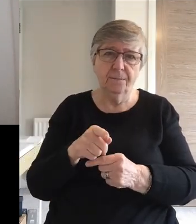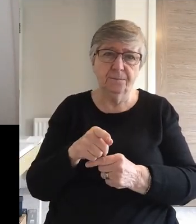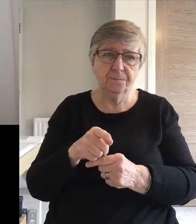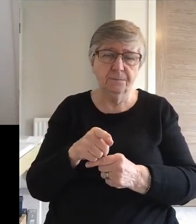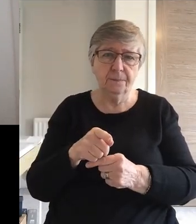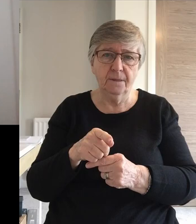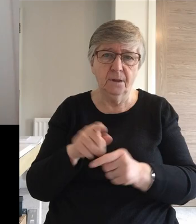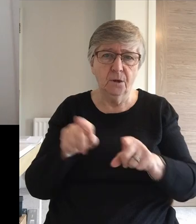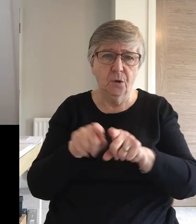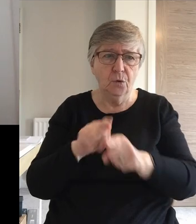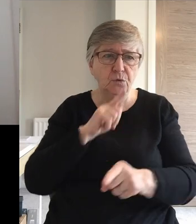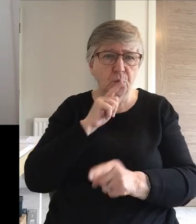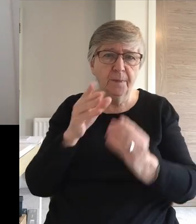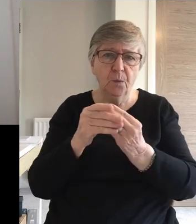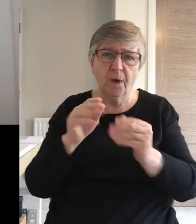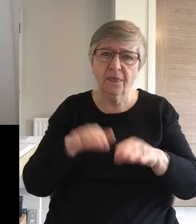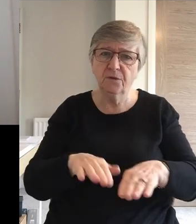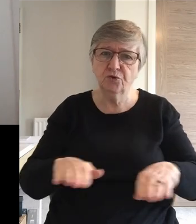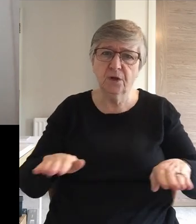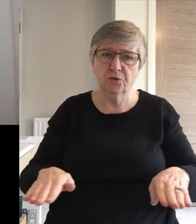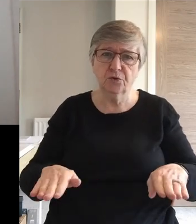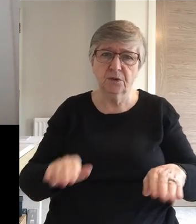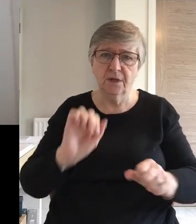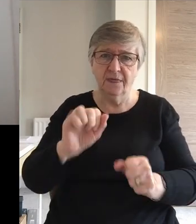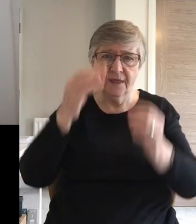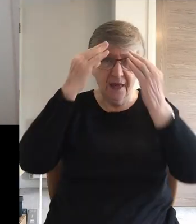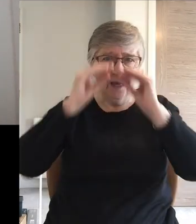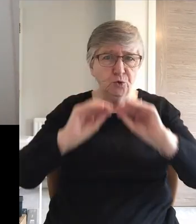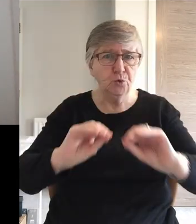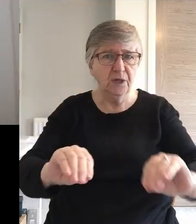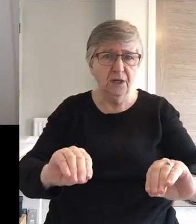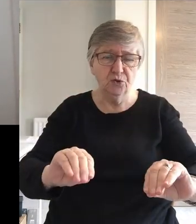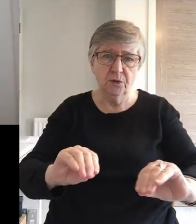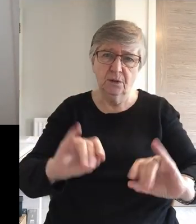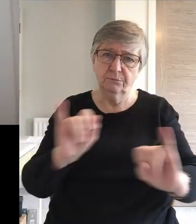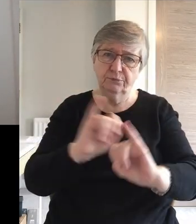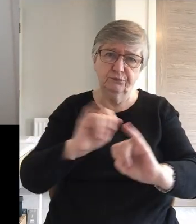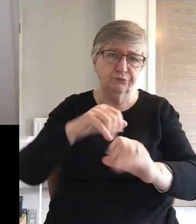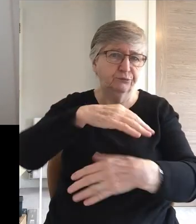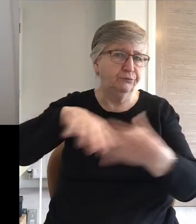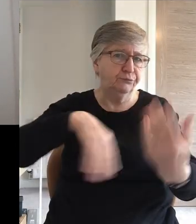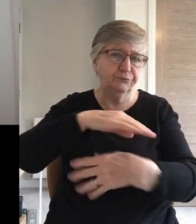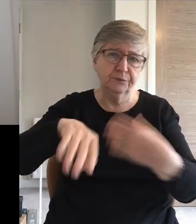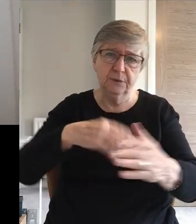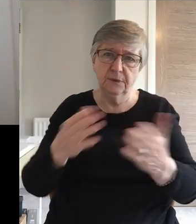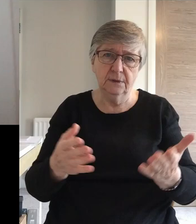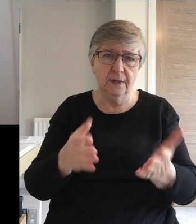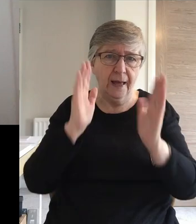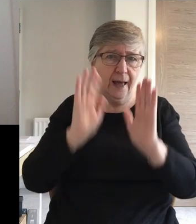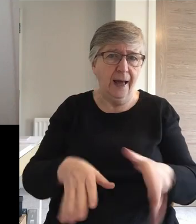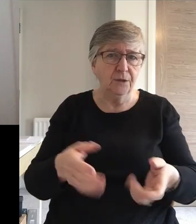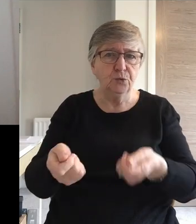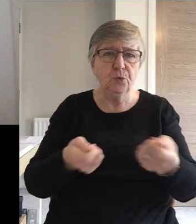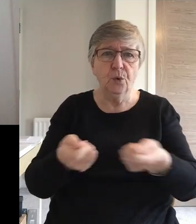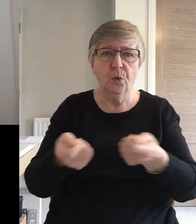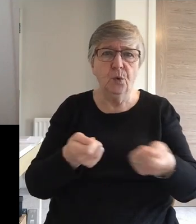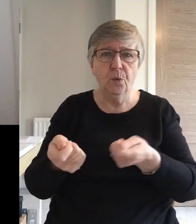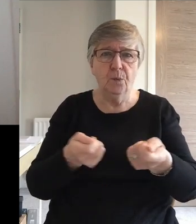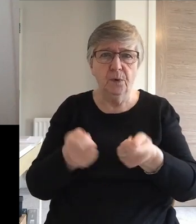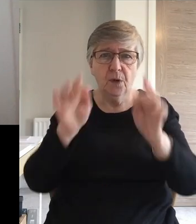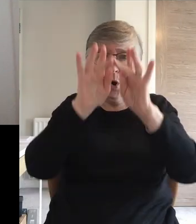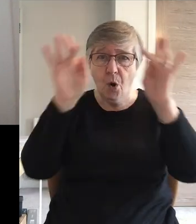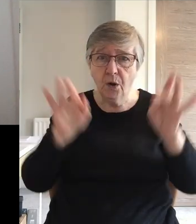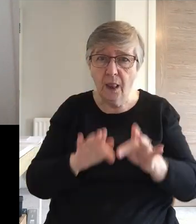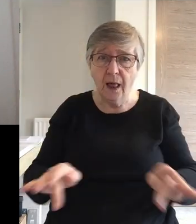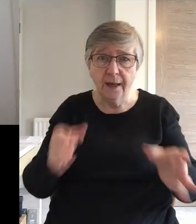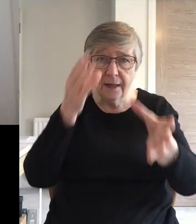Be also with our children, whose education has been so badly disrupted and have had to cope with online